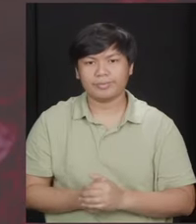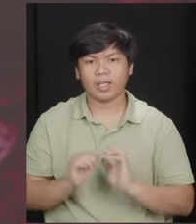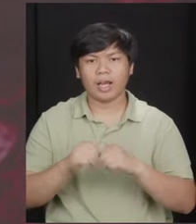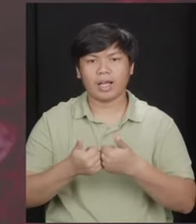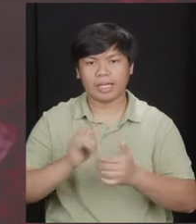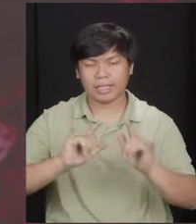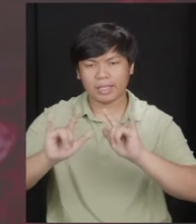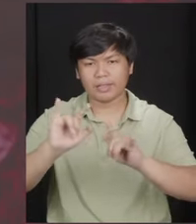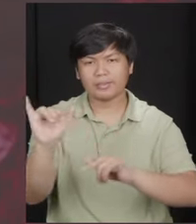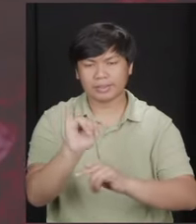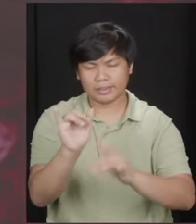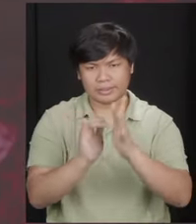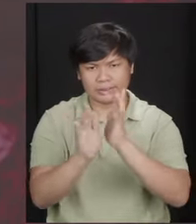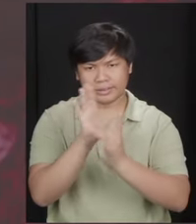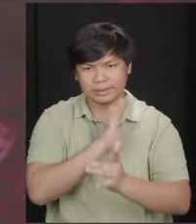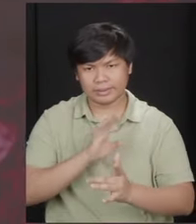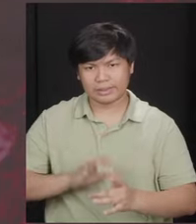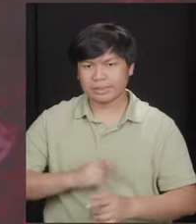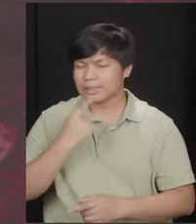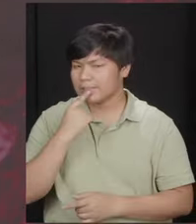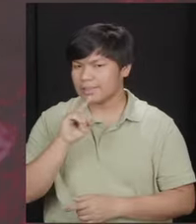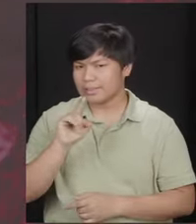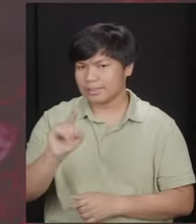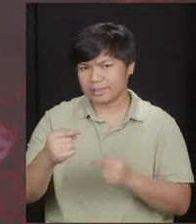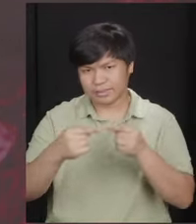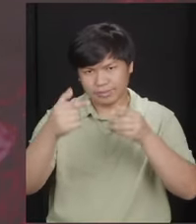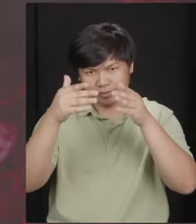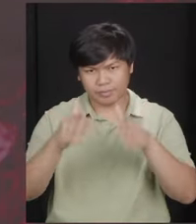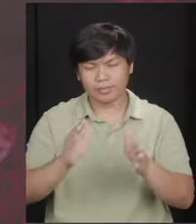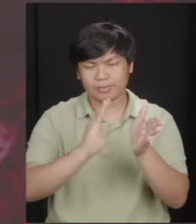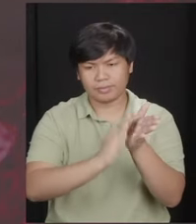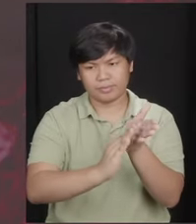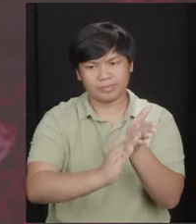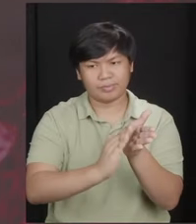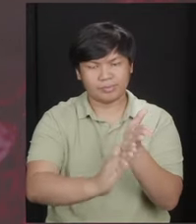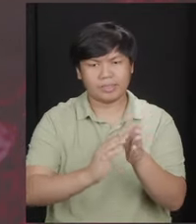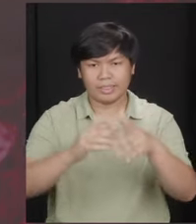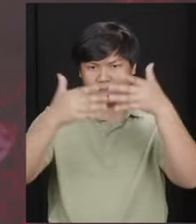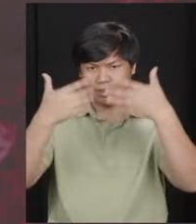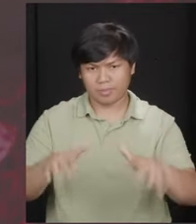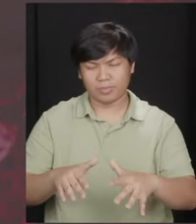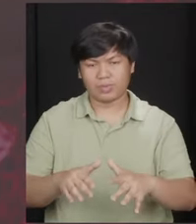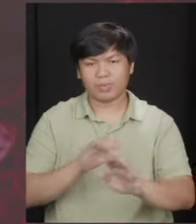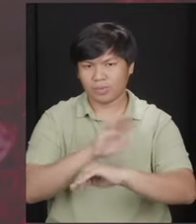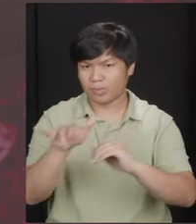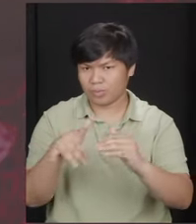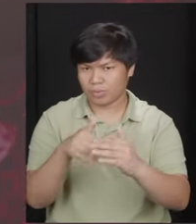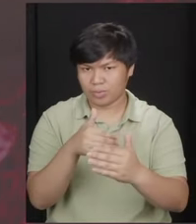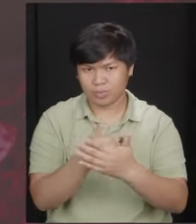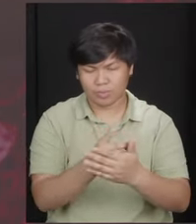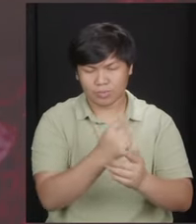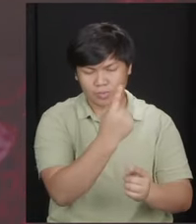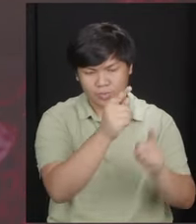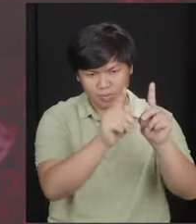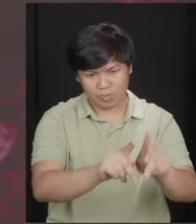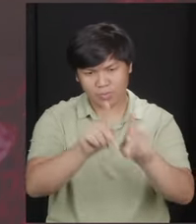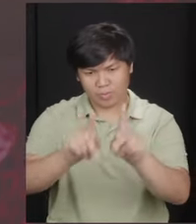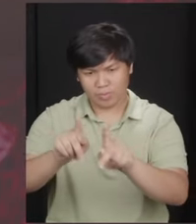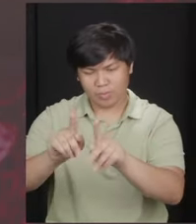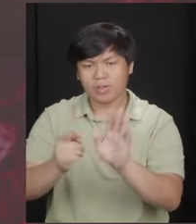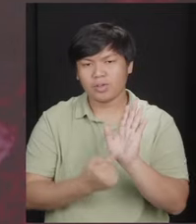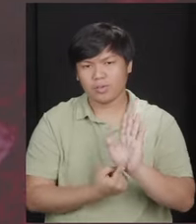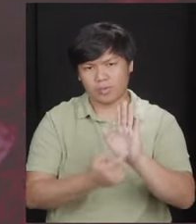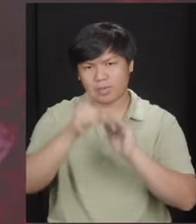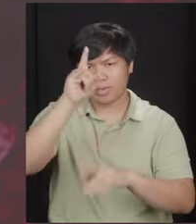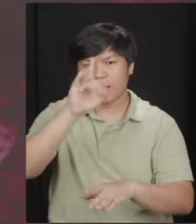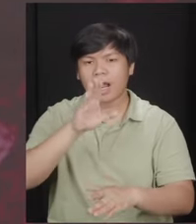we love like Jesus? Respond to enemies with forgiveness. And then treat everyone with God's goodness. Emphasis on the